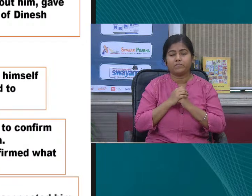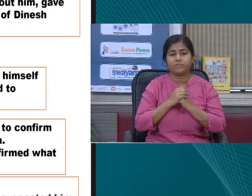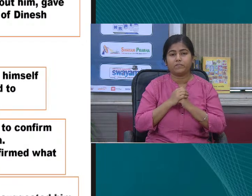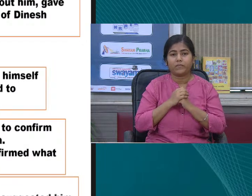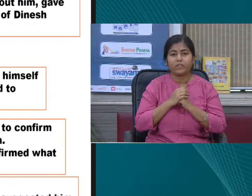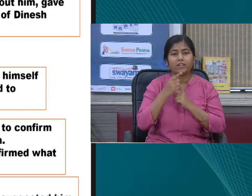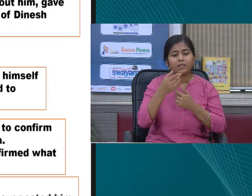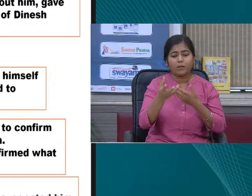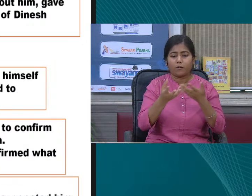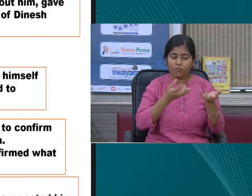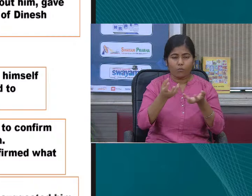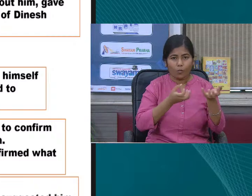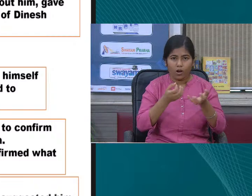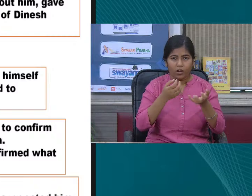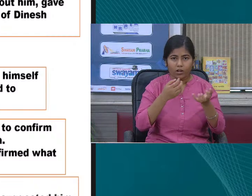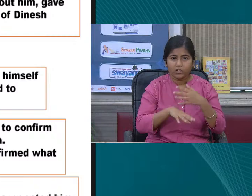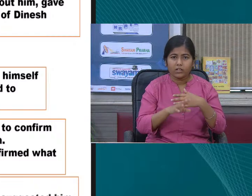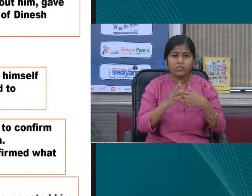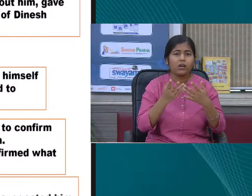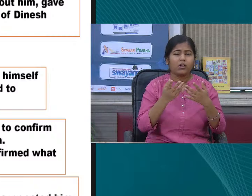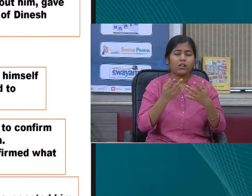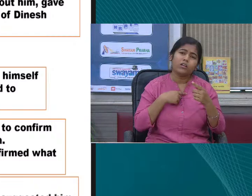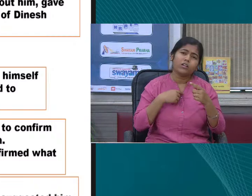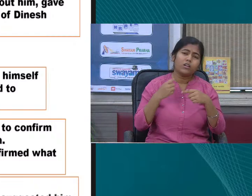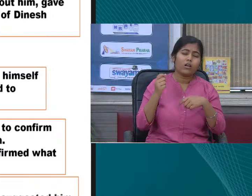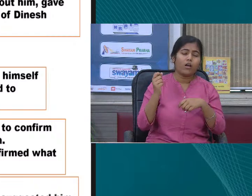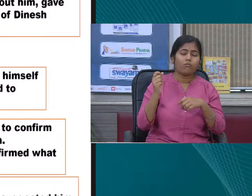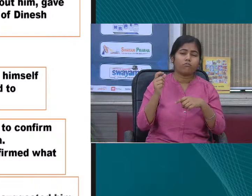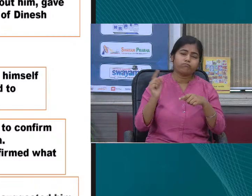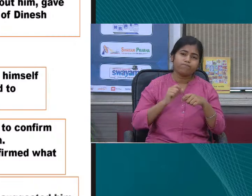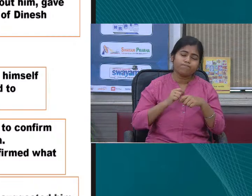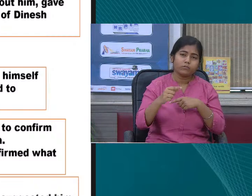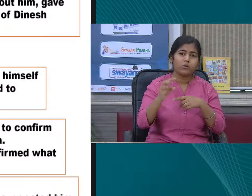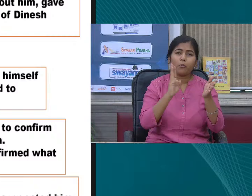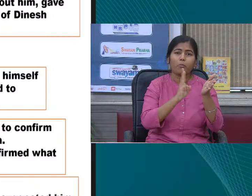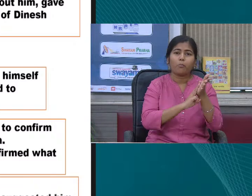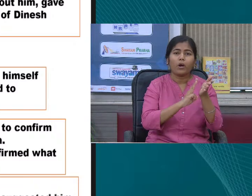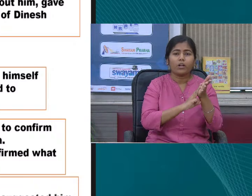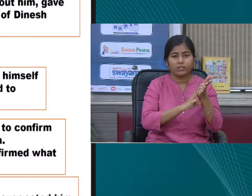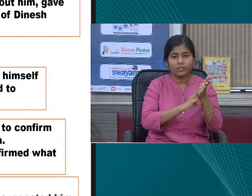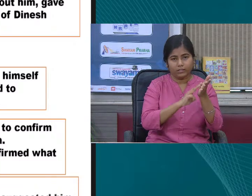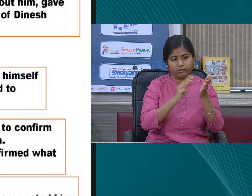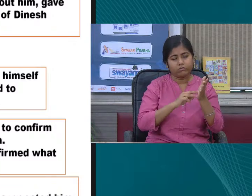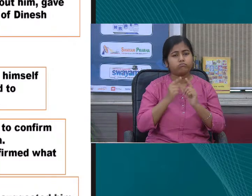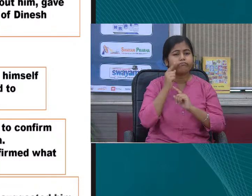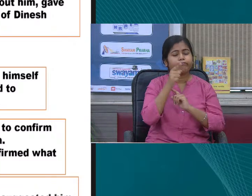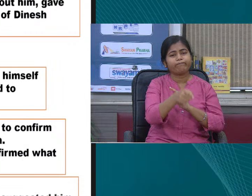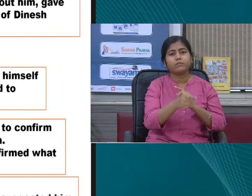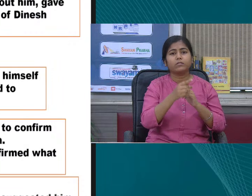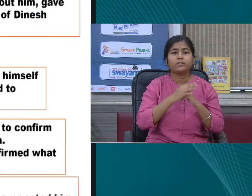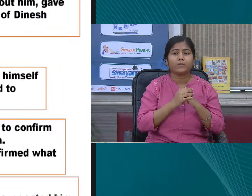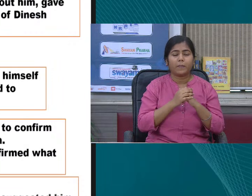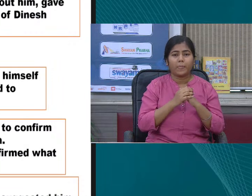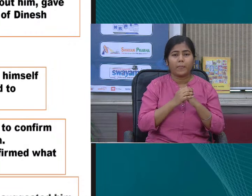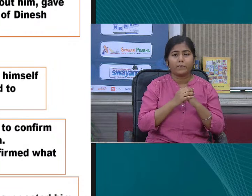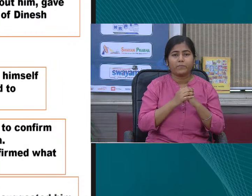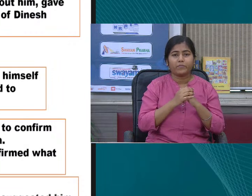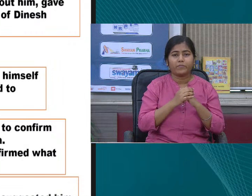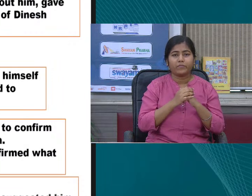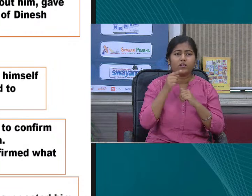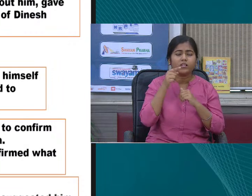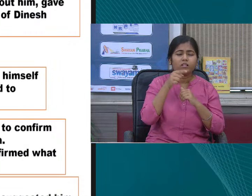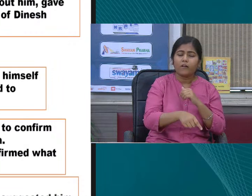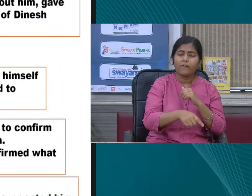a market where he used to visit every Monday, Kali Charan shop, right? And what Bepin Choudhury